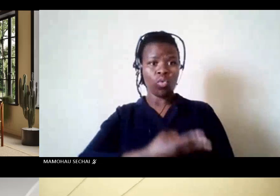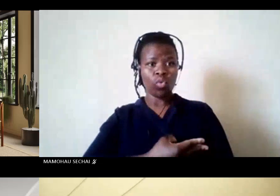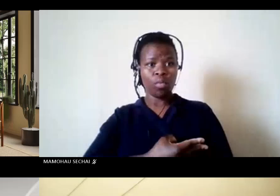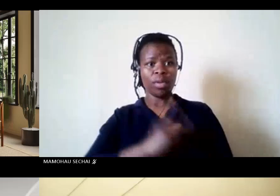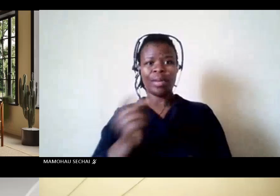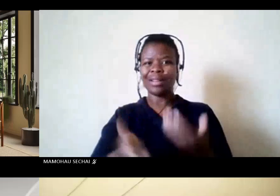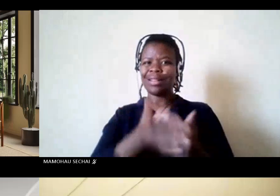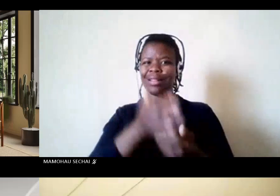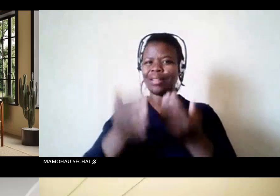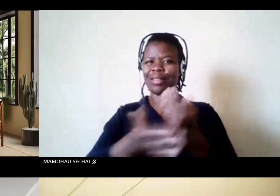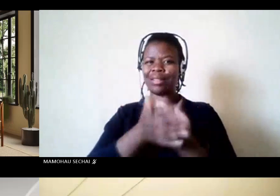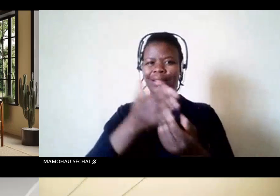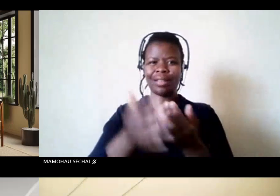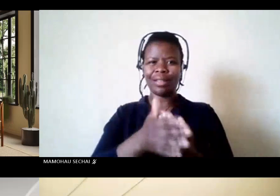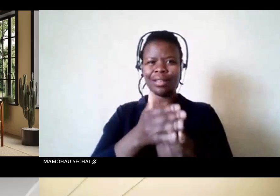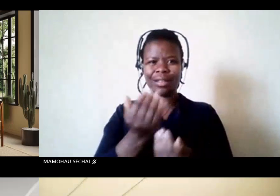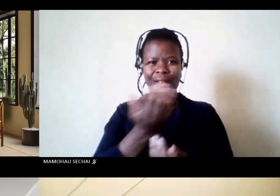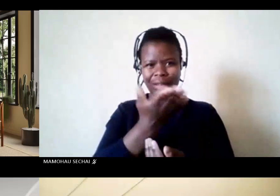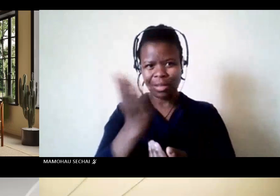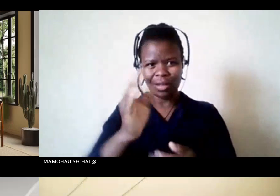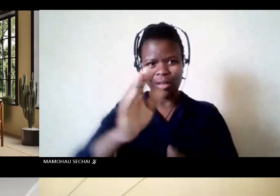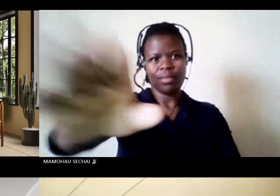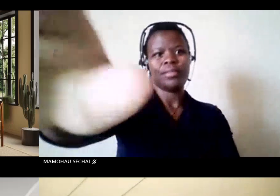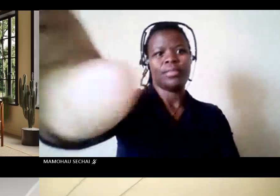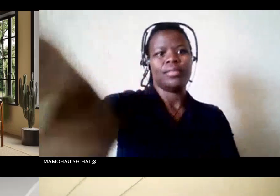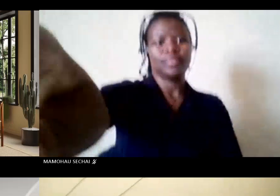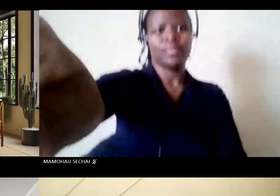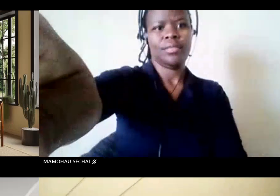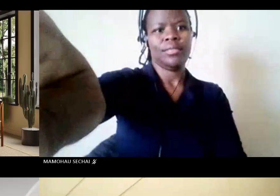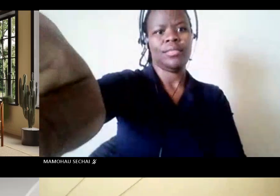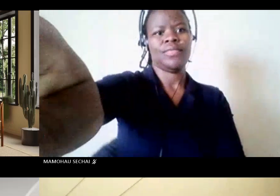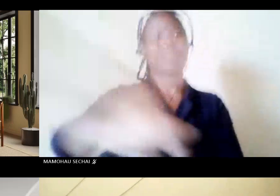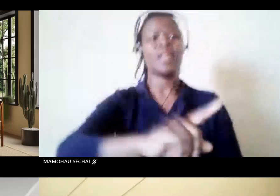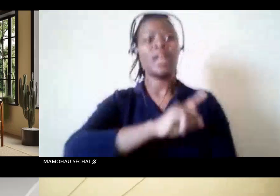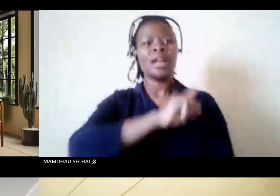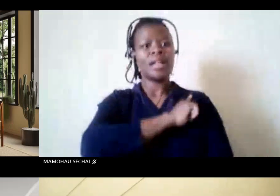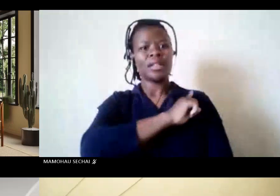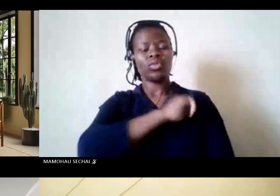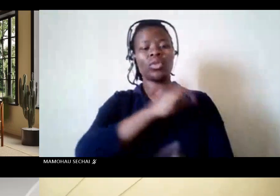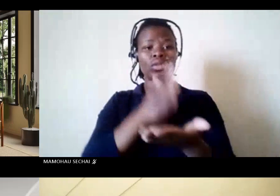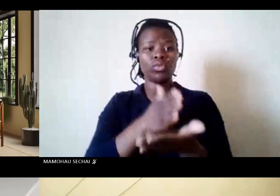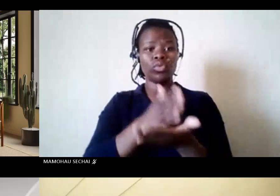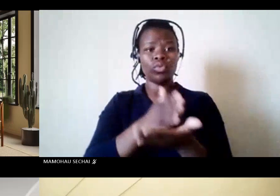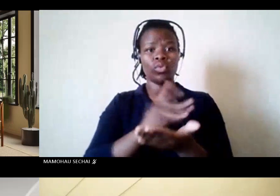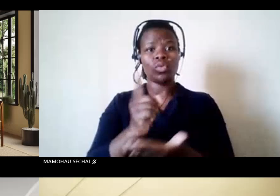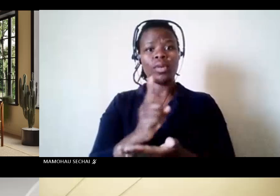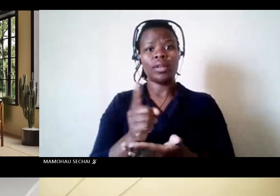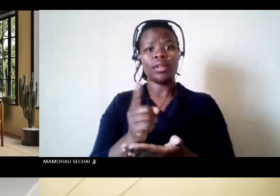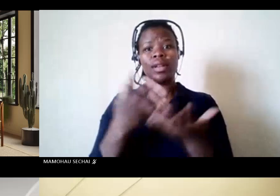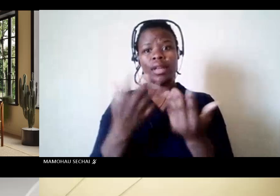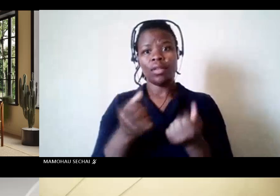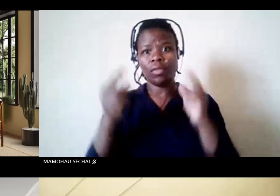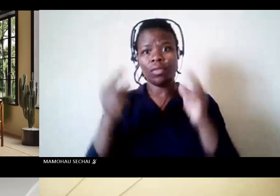caring, the one who fulfill the caring role major. So that's why the patriarchal aspect is coming